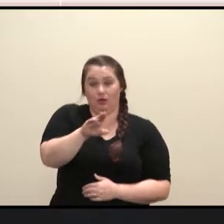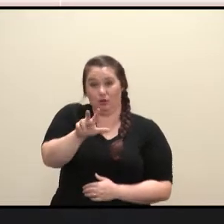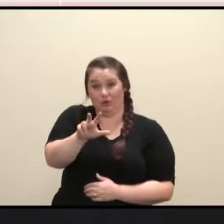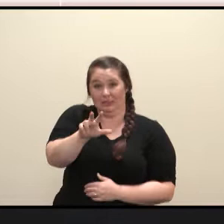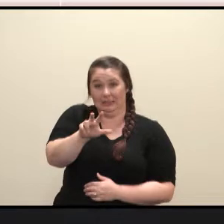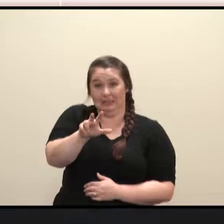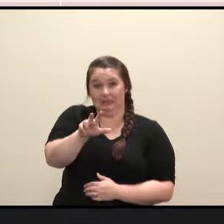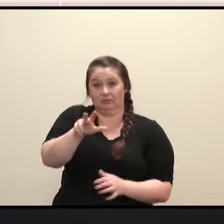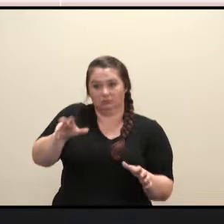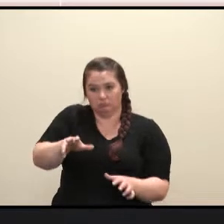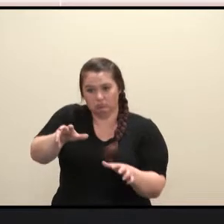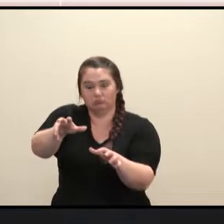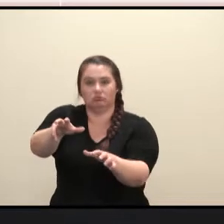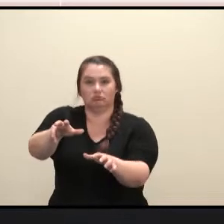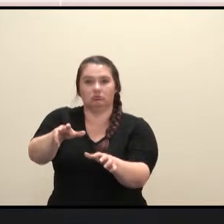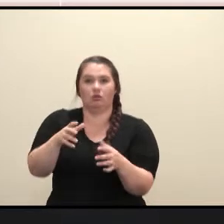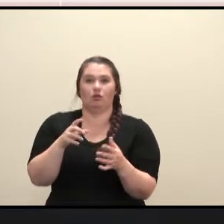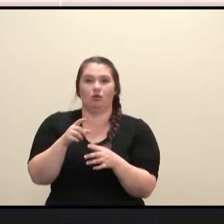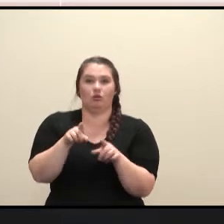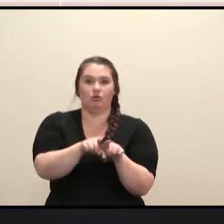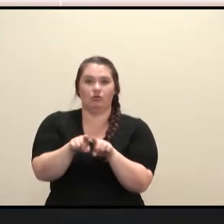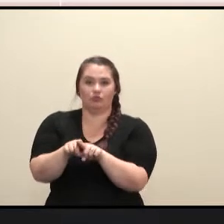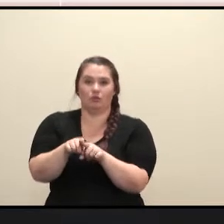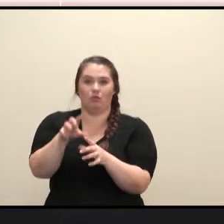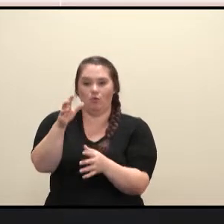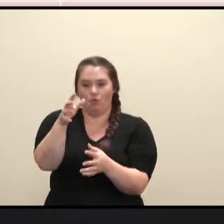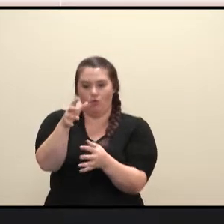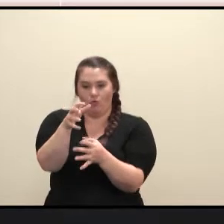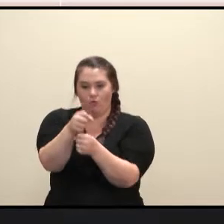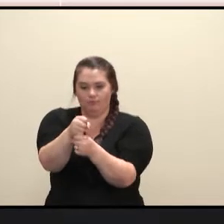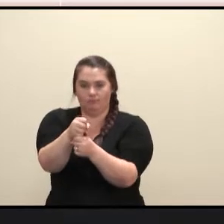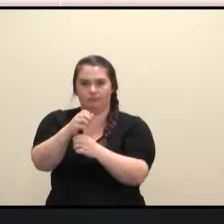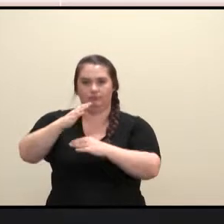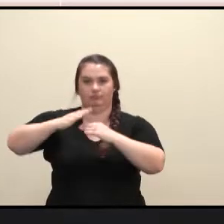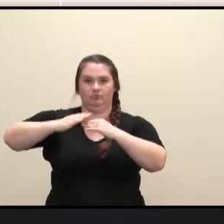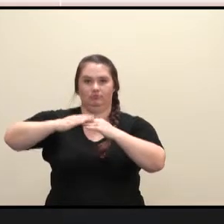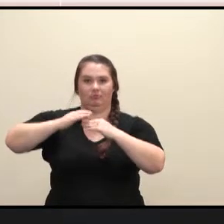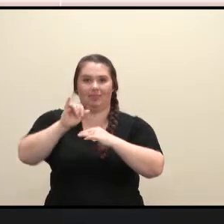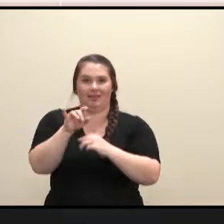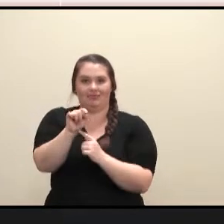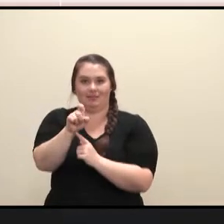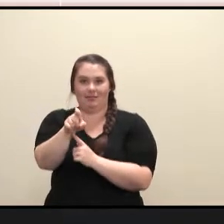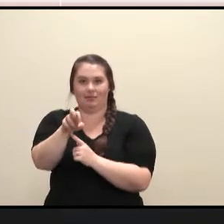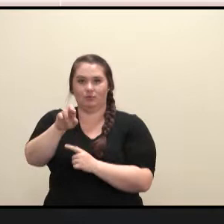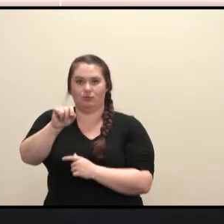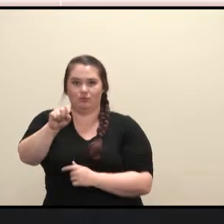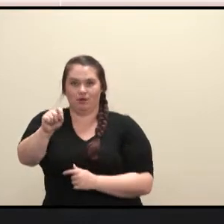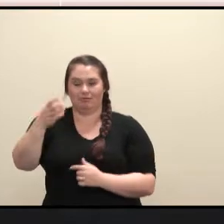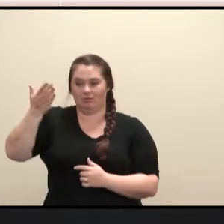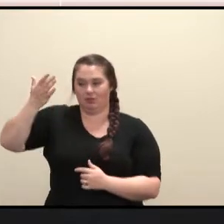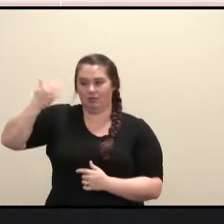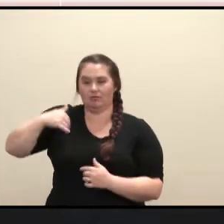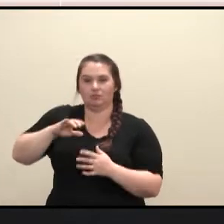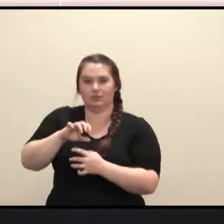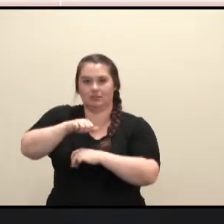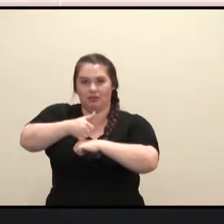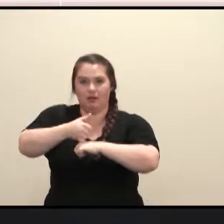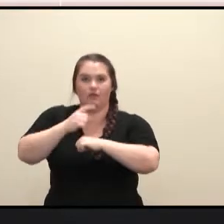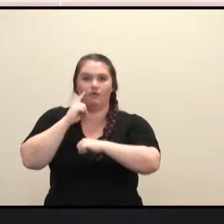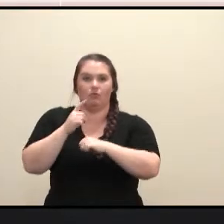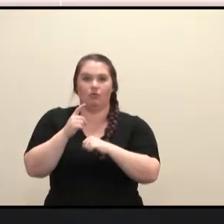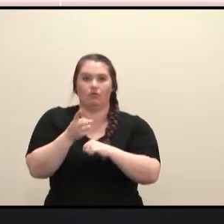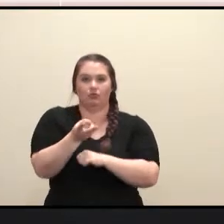it also compressed part of that tax rate because that tax rate was built of